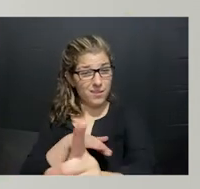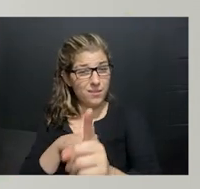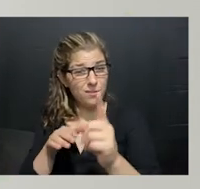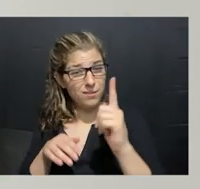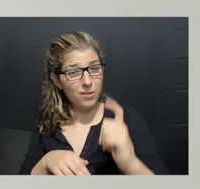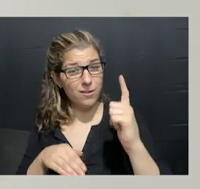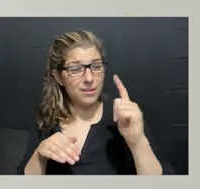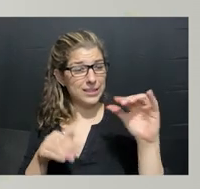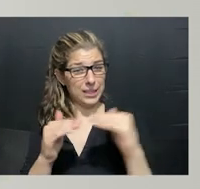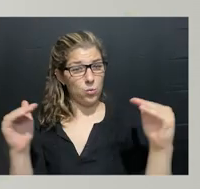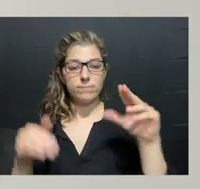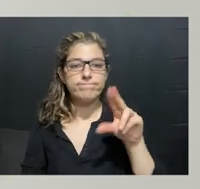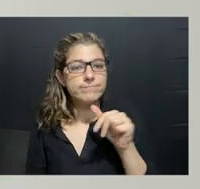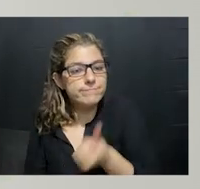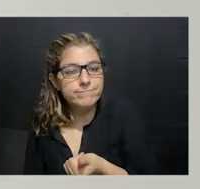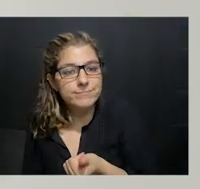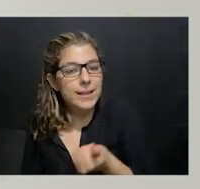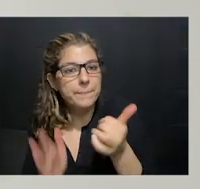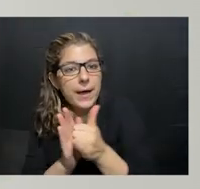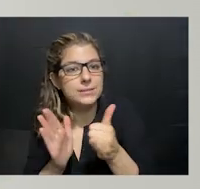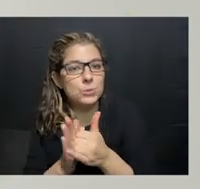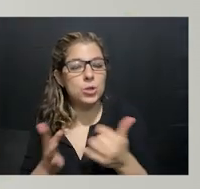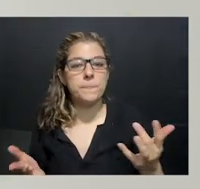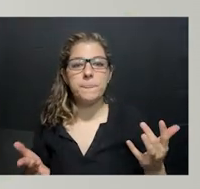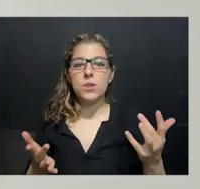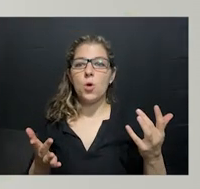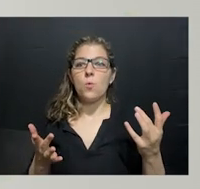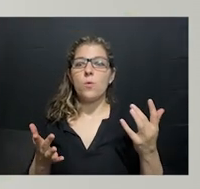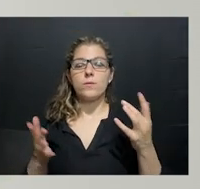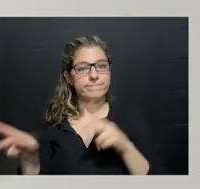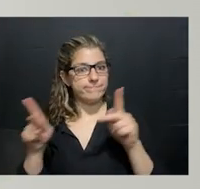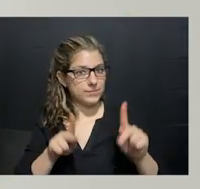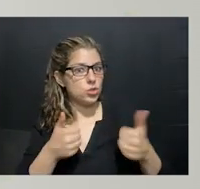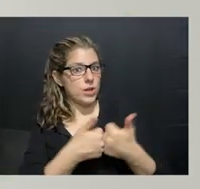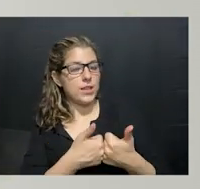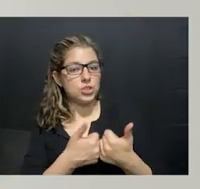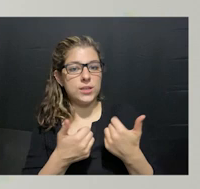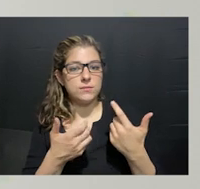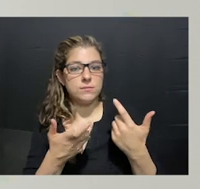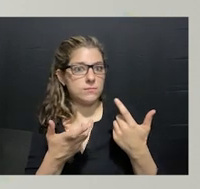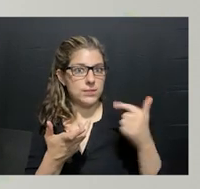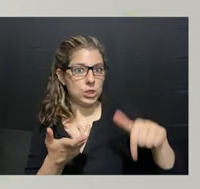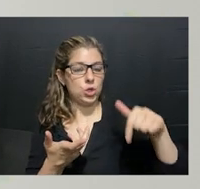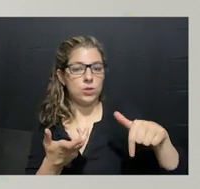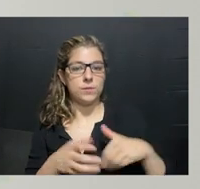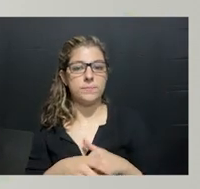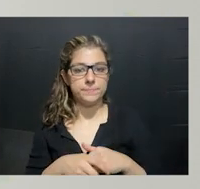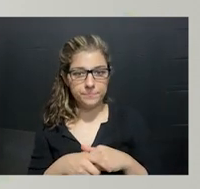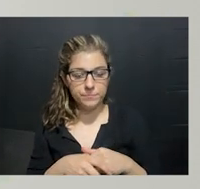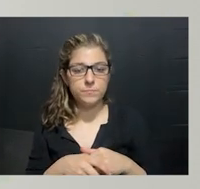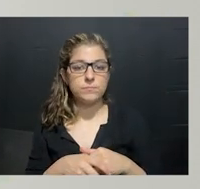of emancipation, the challenges that were visited on a community during Reconstruction, the